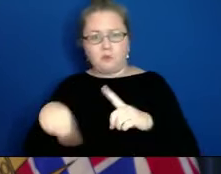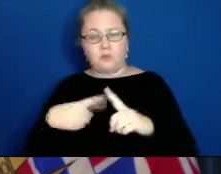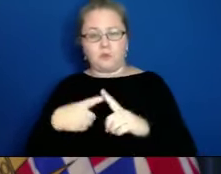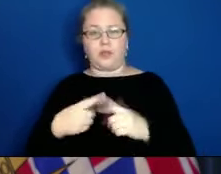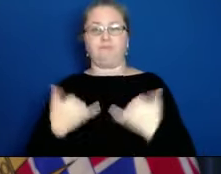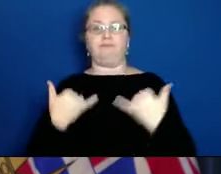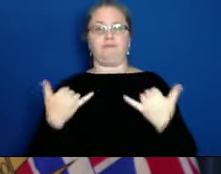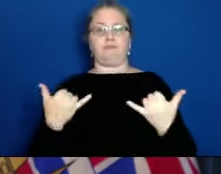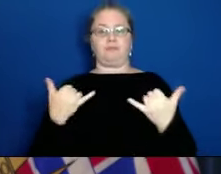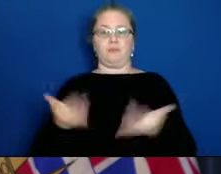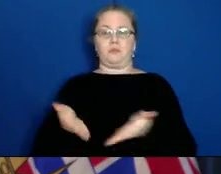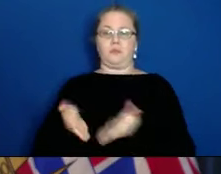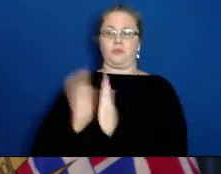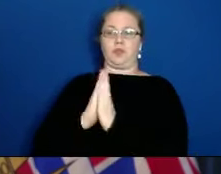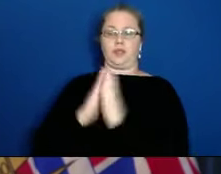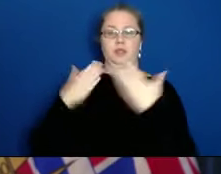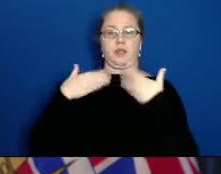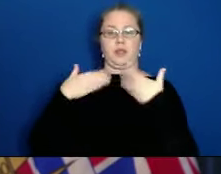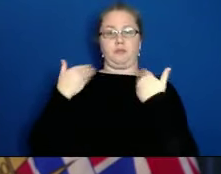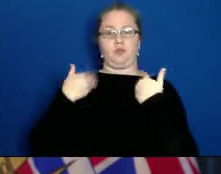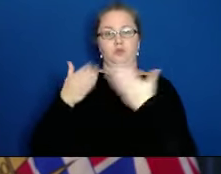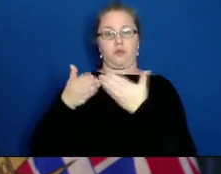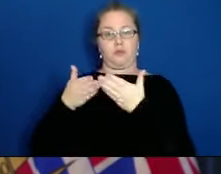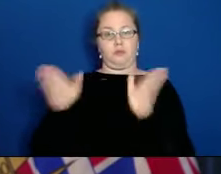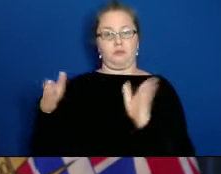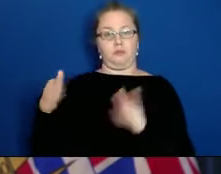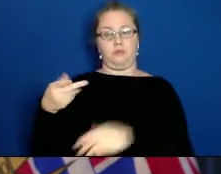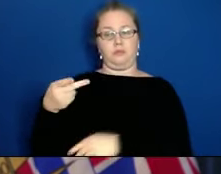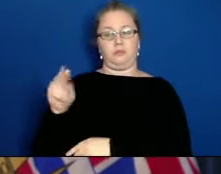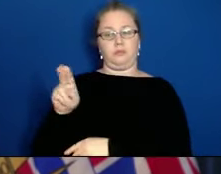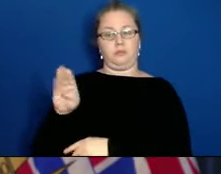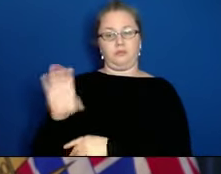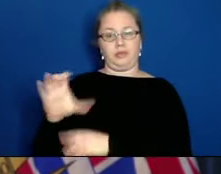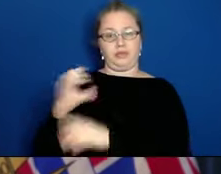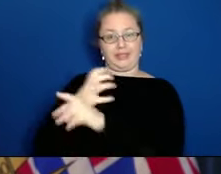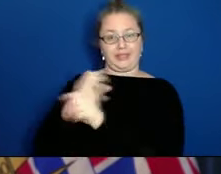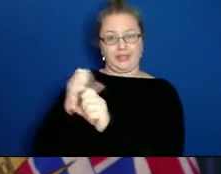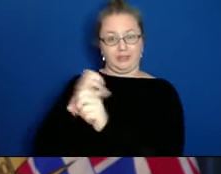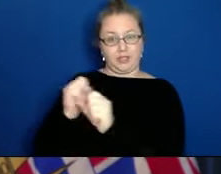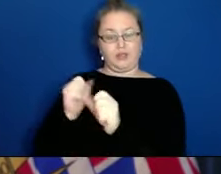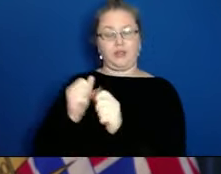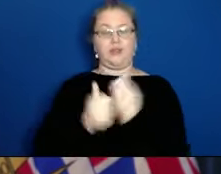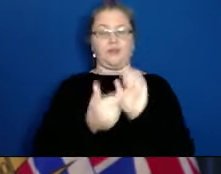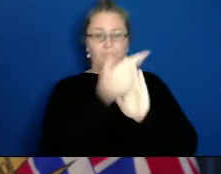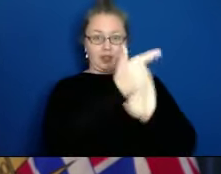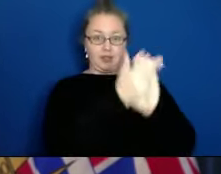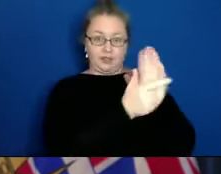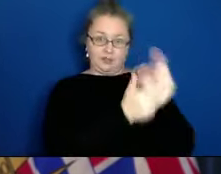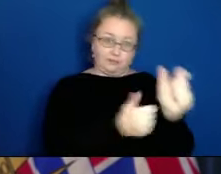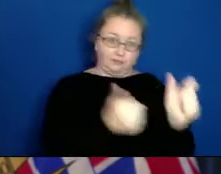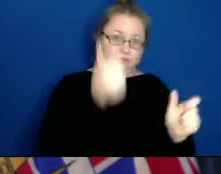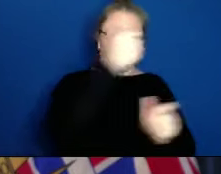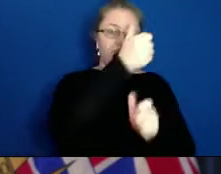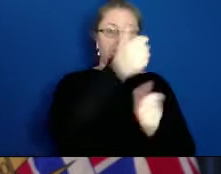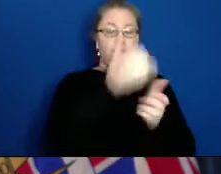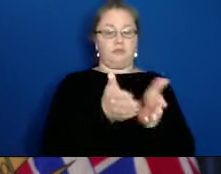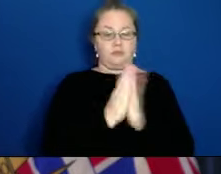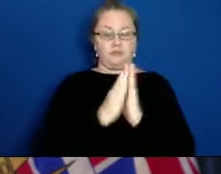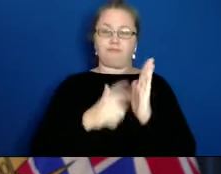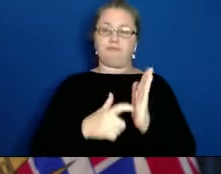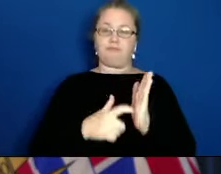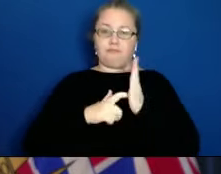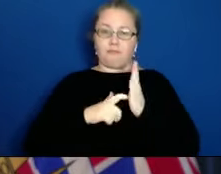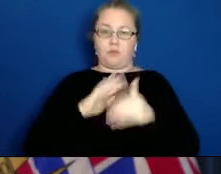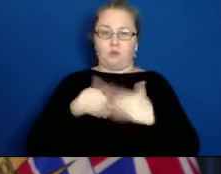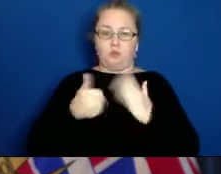spaces, I've asked the Minister of Public Safety and the Solicitor General to issue a requirement for the wearing of masks for all